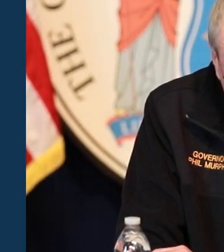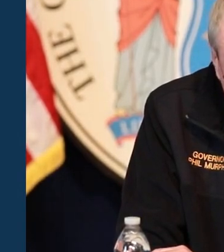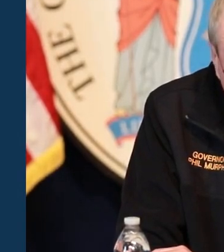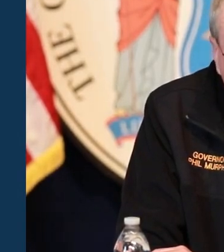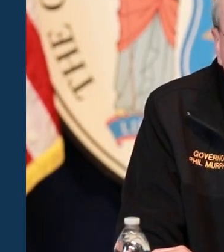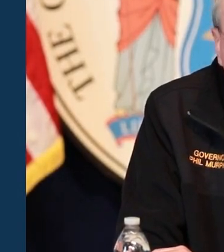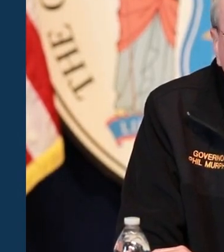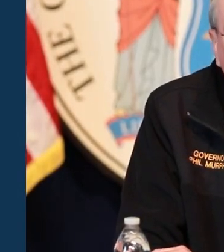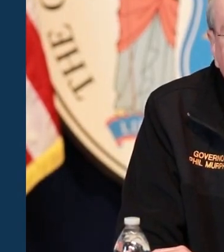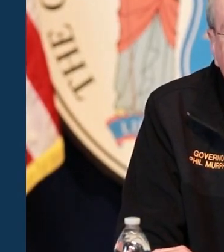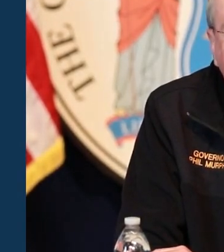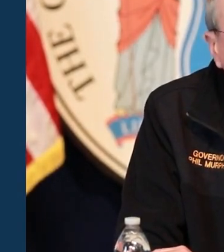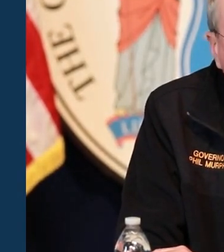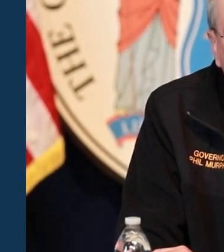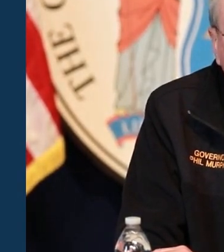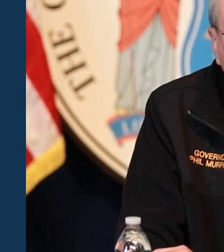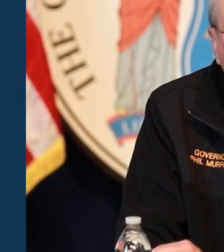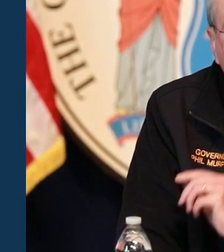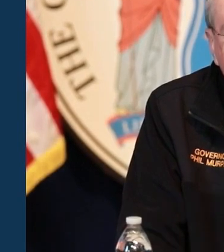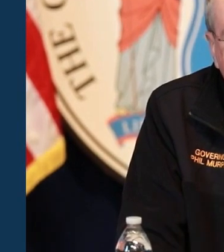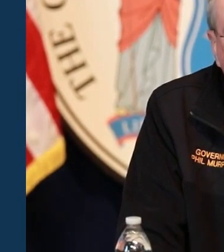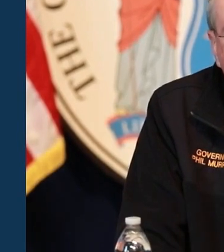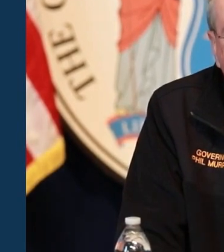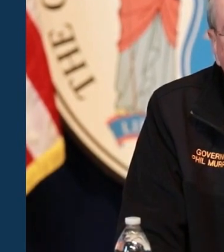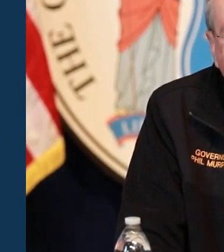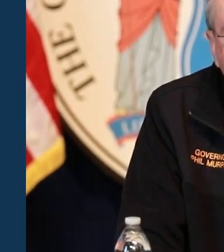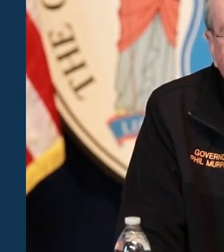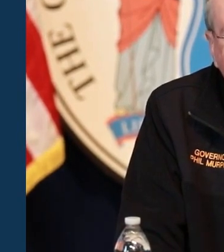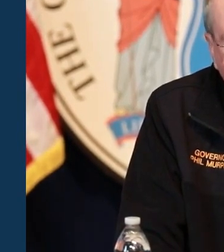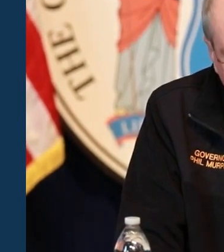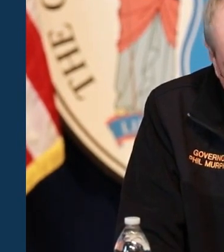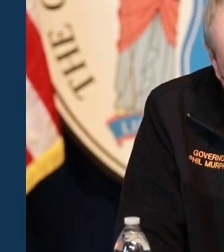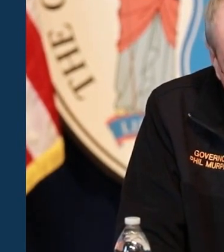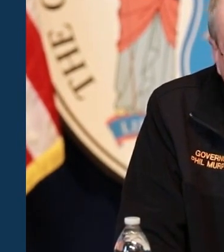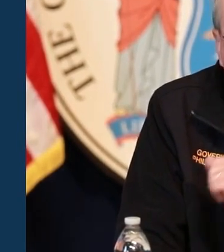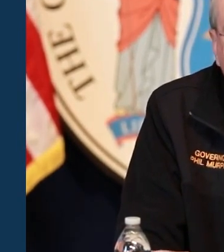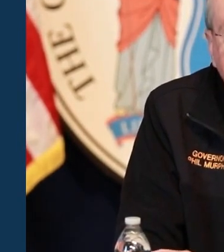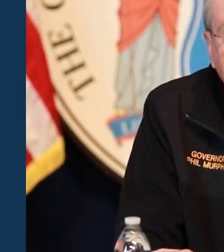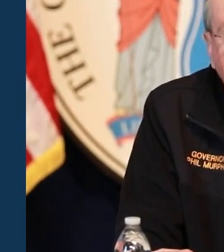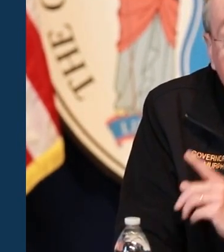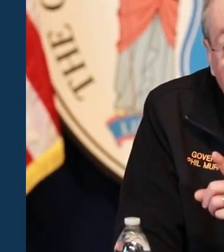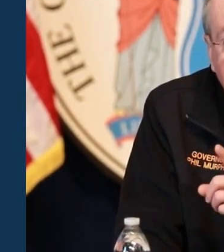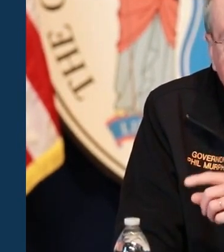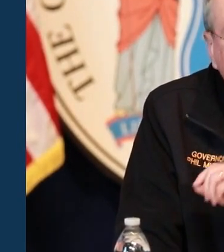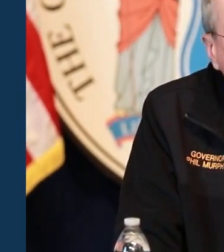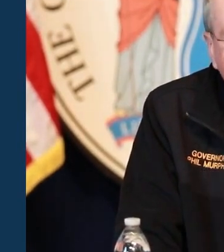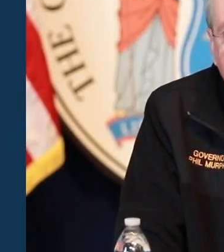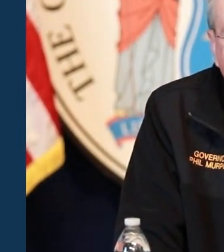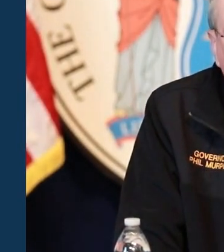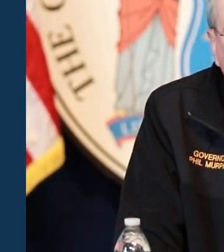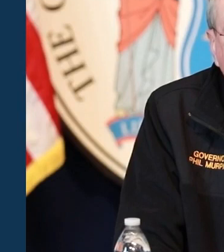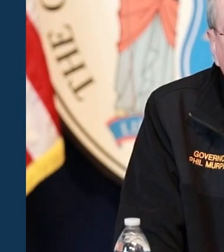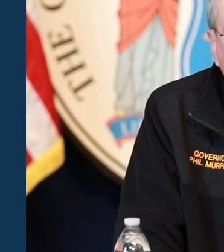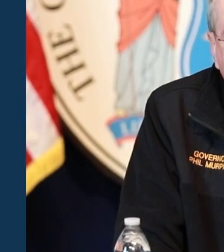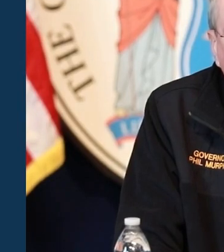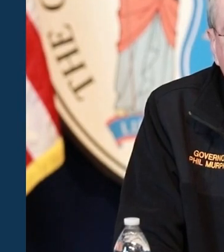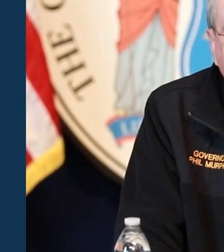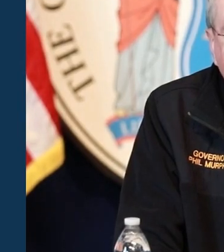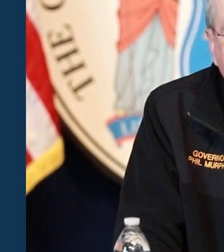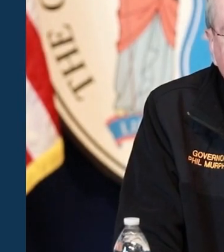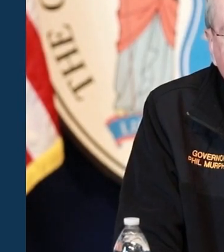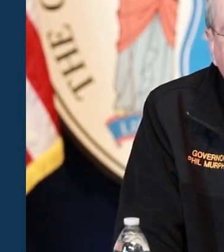stay with it. We will win this unequivocally if each and every one of us does our part. And we will, from the little things